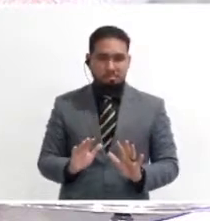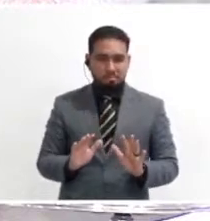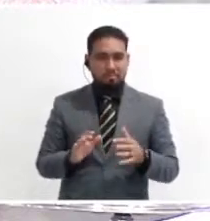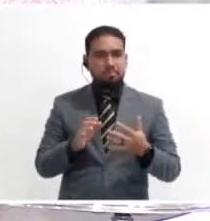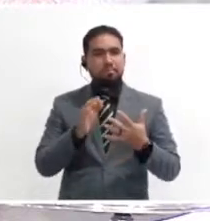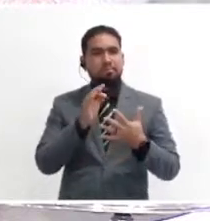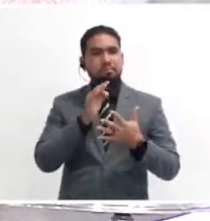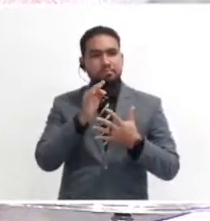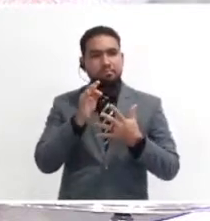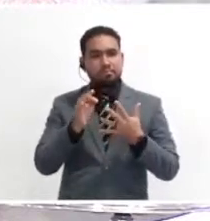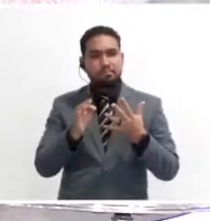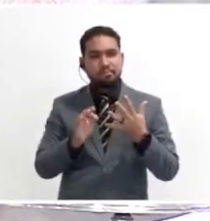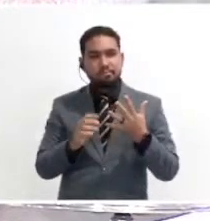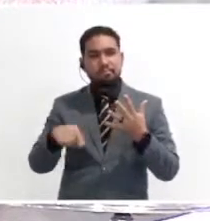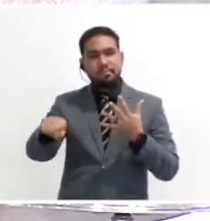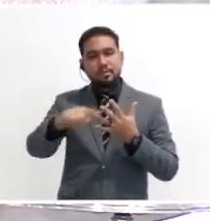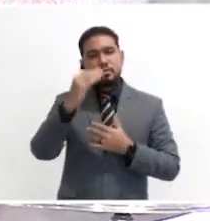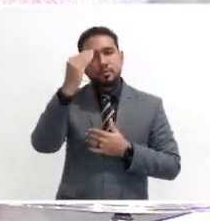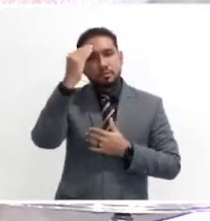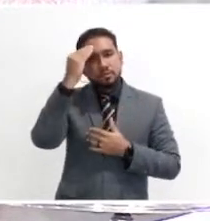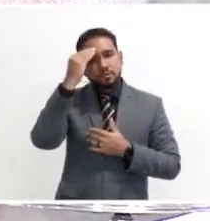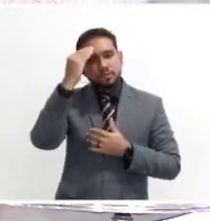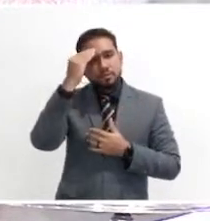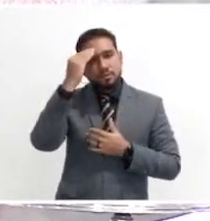the different types that are out there.